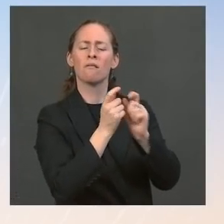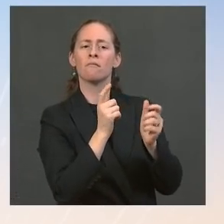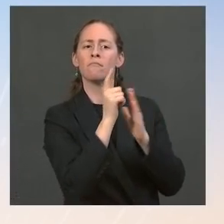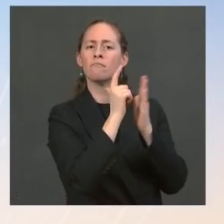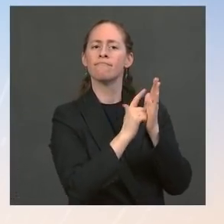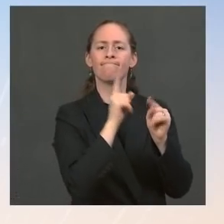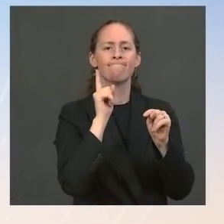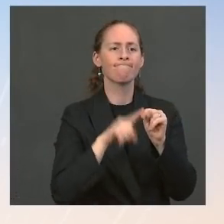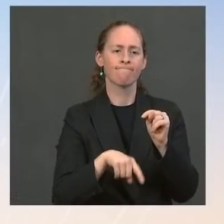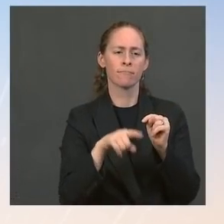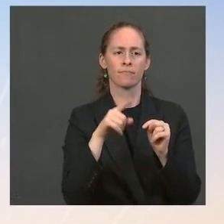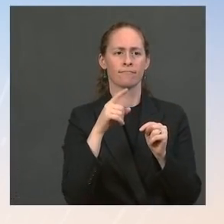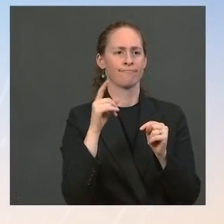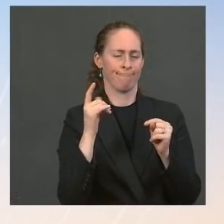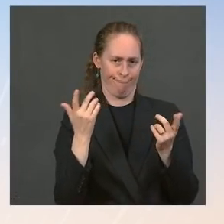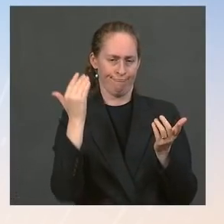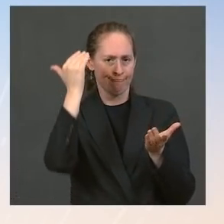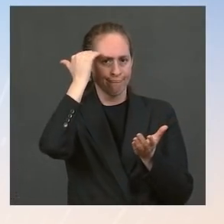the reconciliation